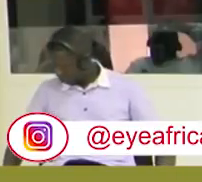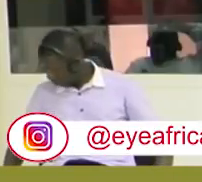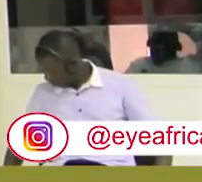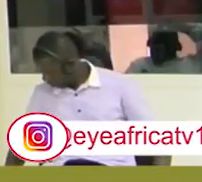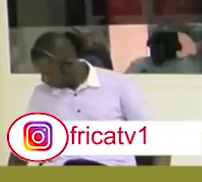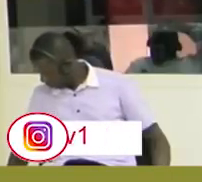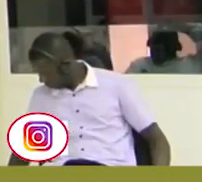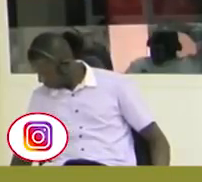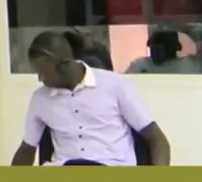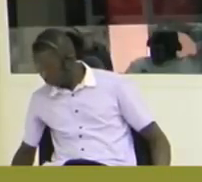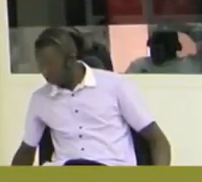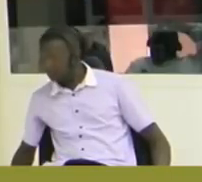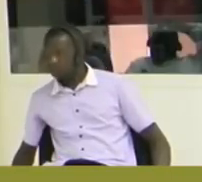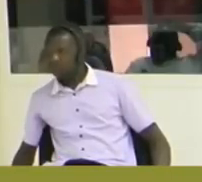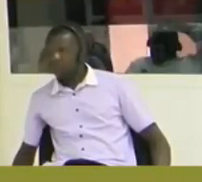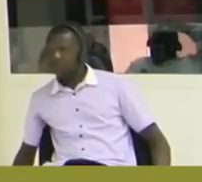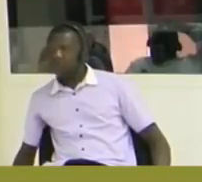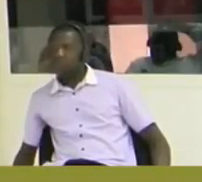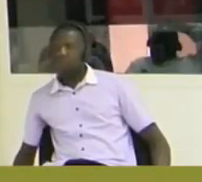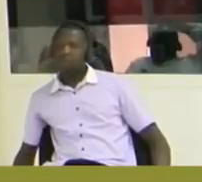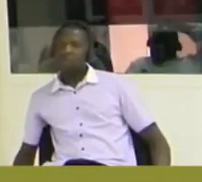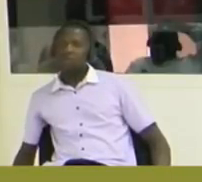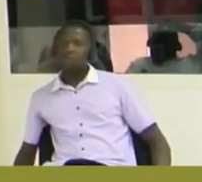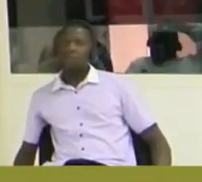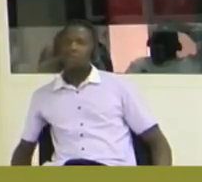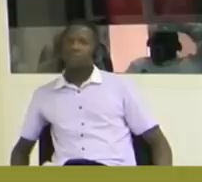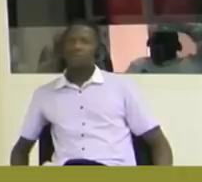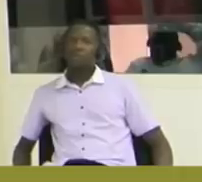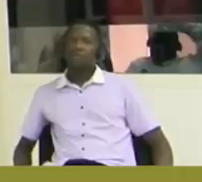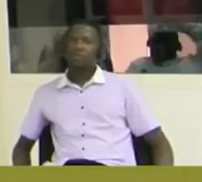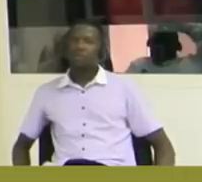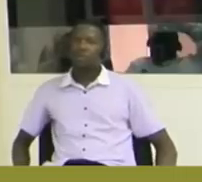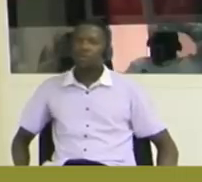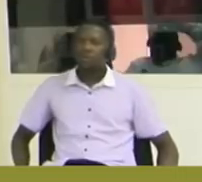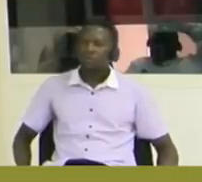OV Van, we're not getting any audio.